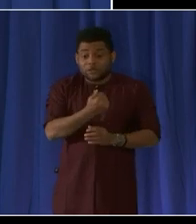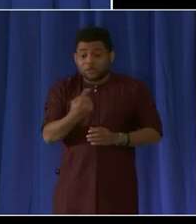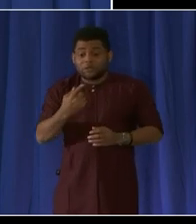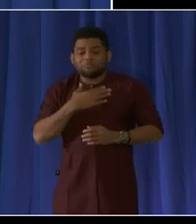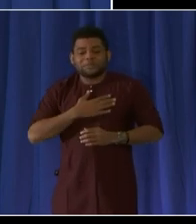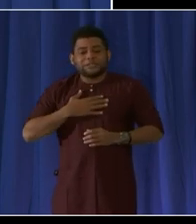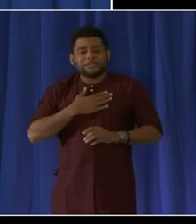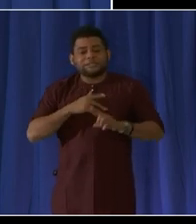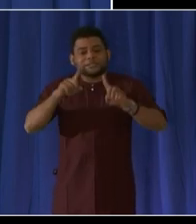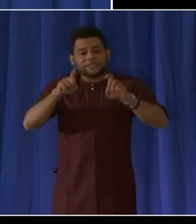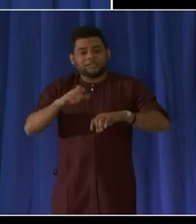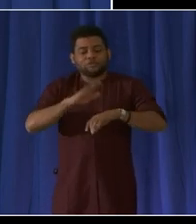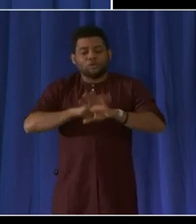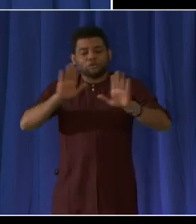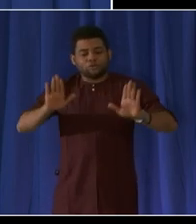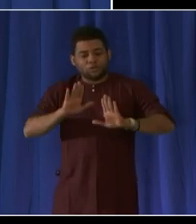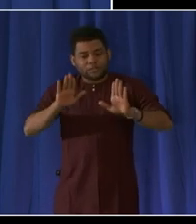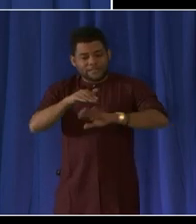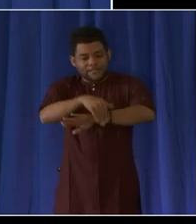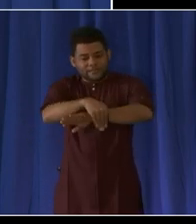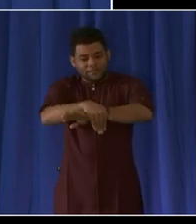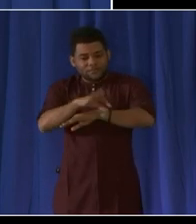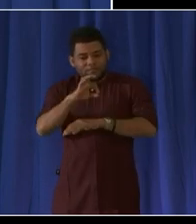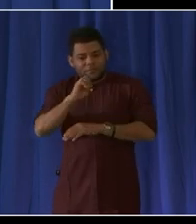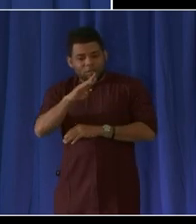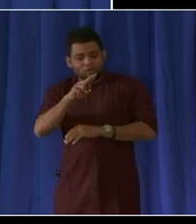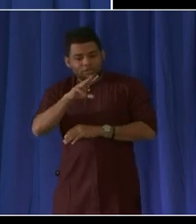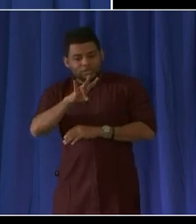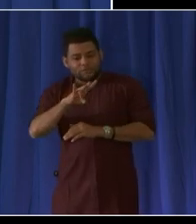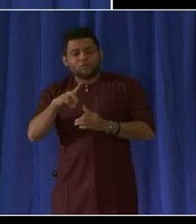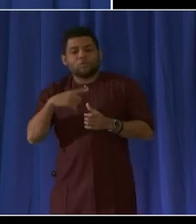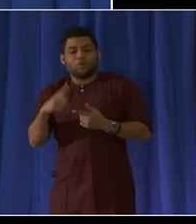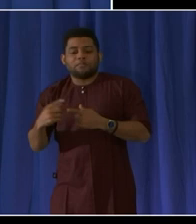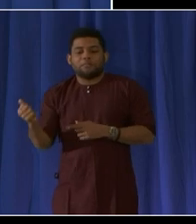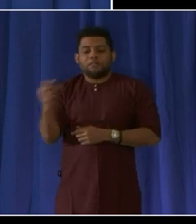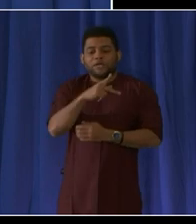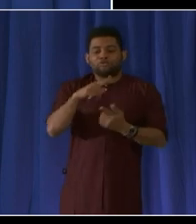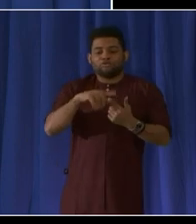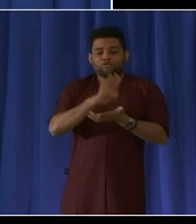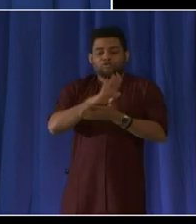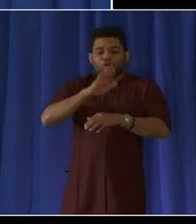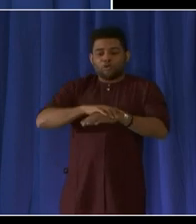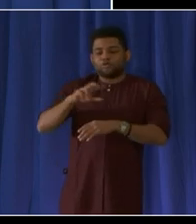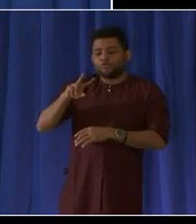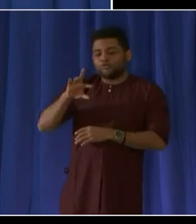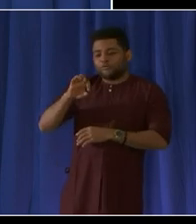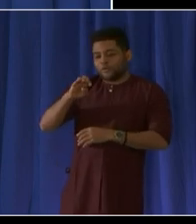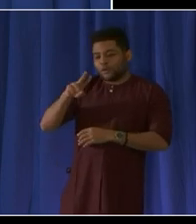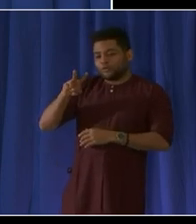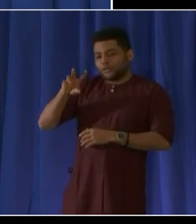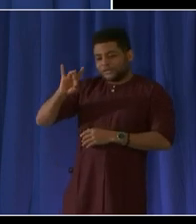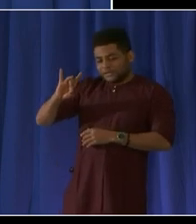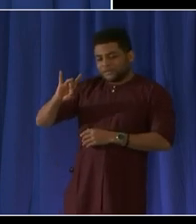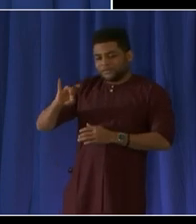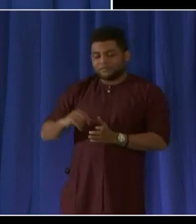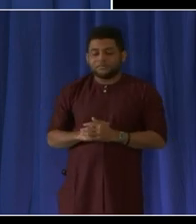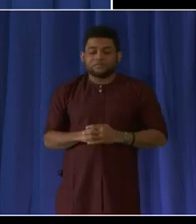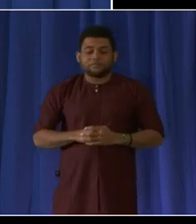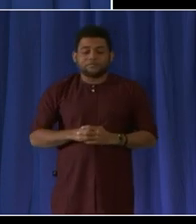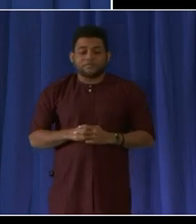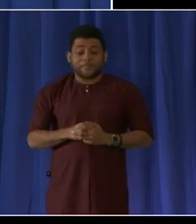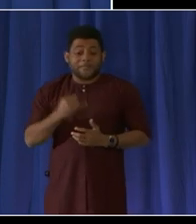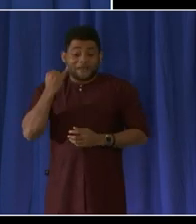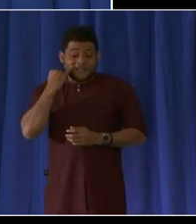to test on Sunday evening the 27th to return to campus on the 28th. And if I can add